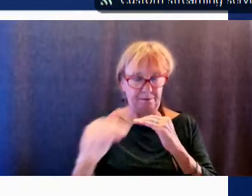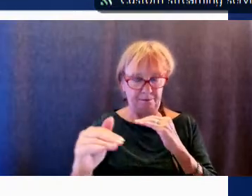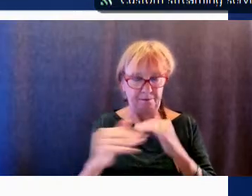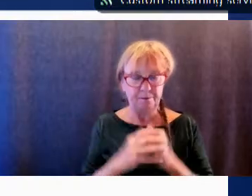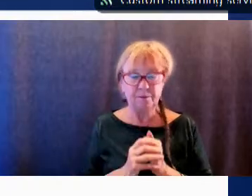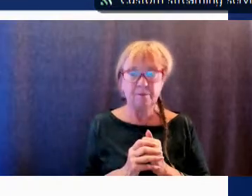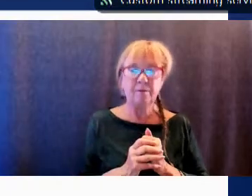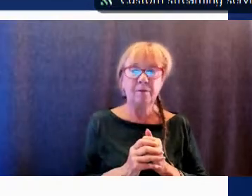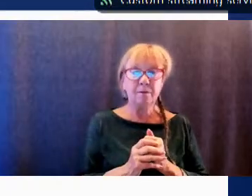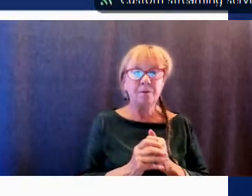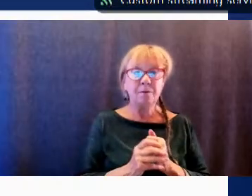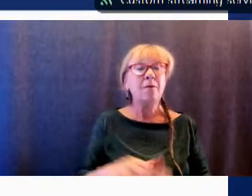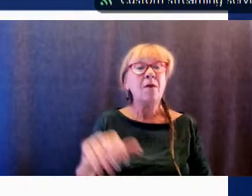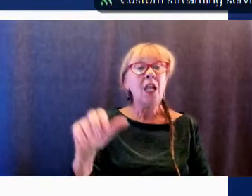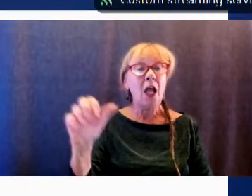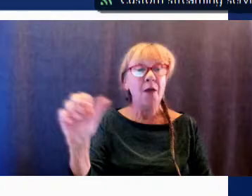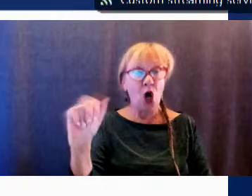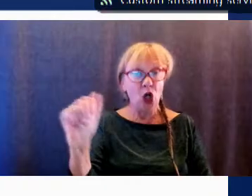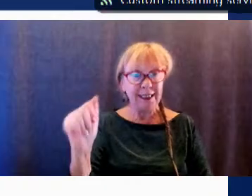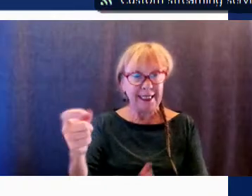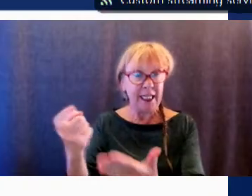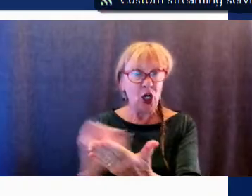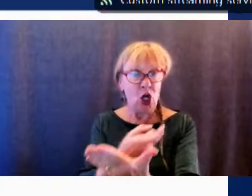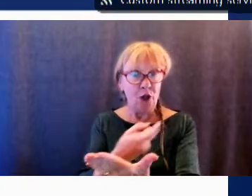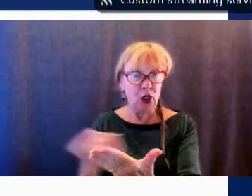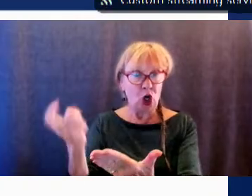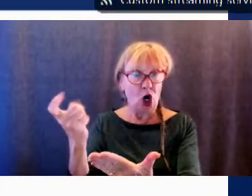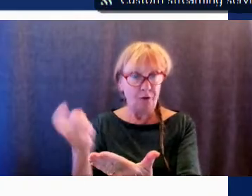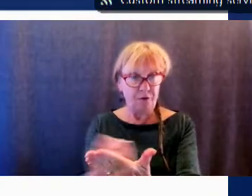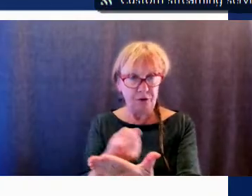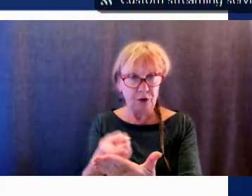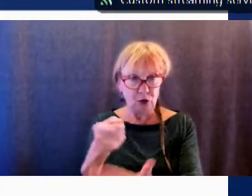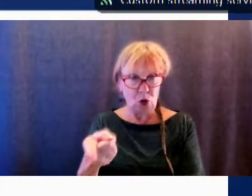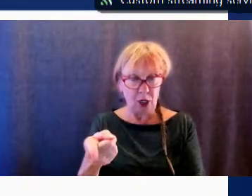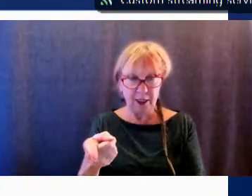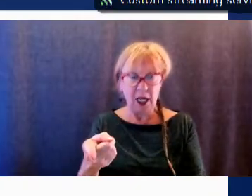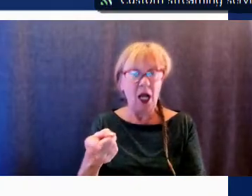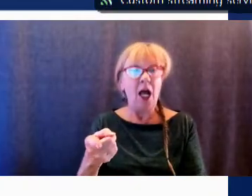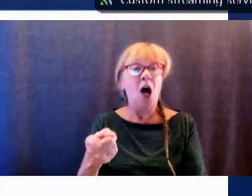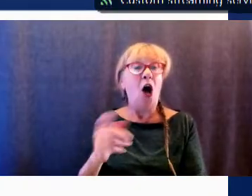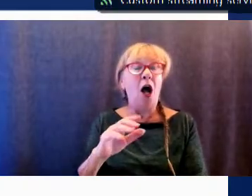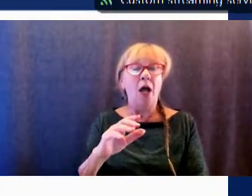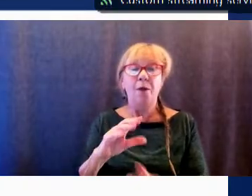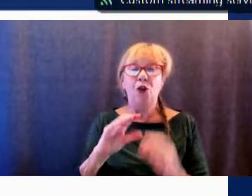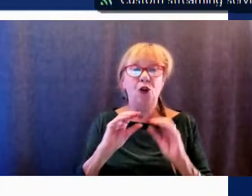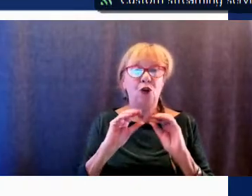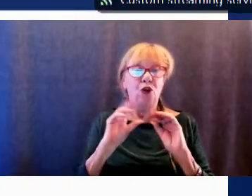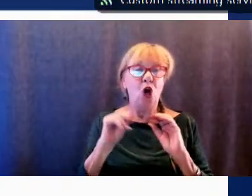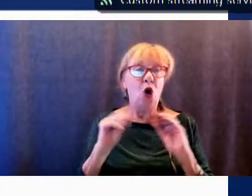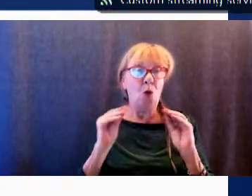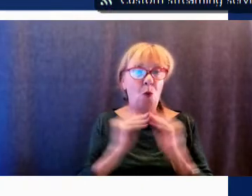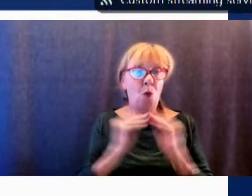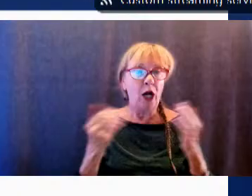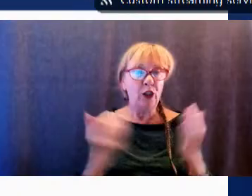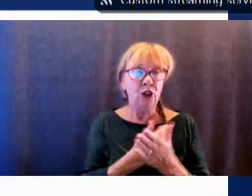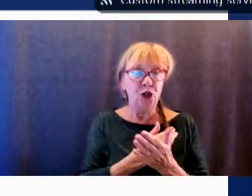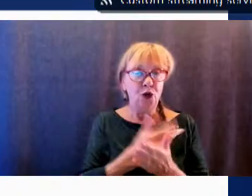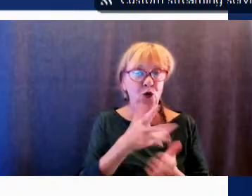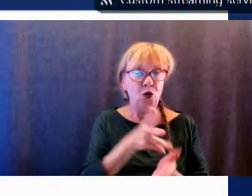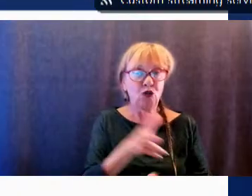So the Altadena Golf Course, as we'd spoken before, we have stopped all incoming trucks to the golf course, and we